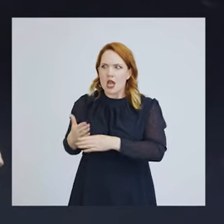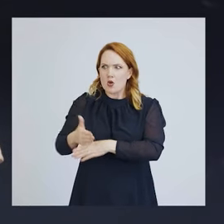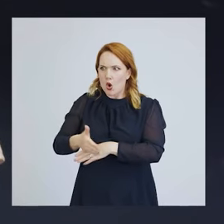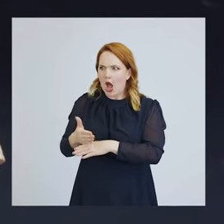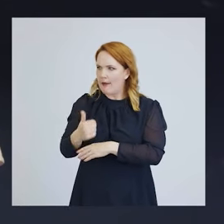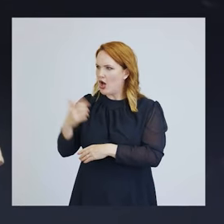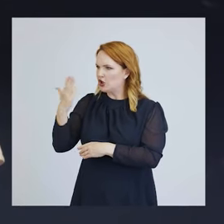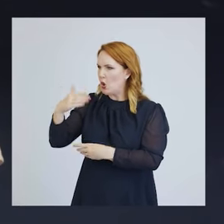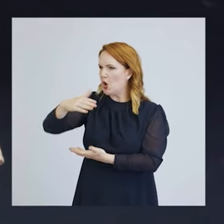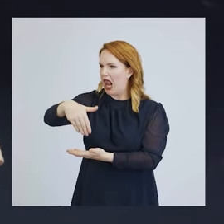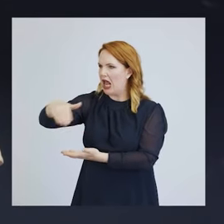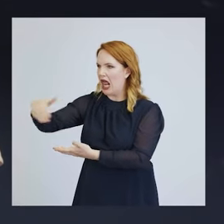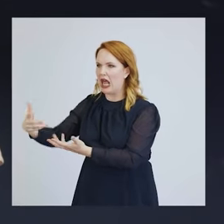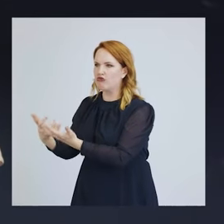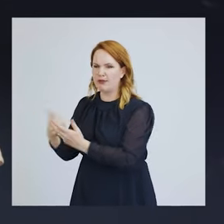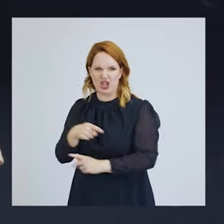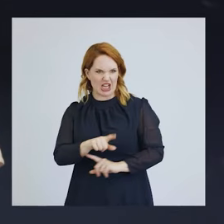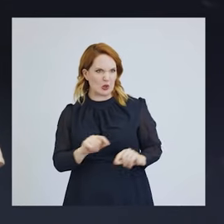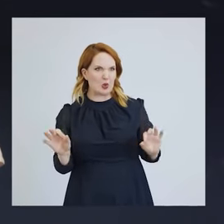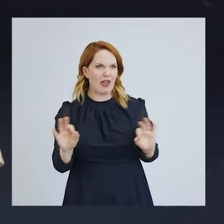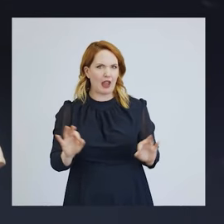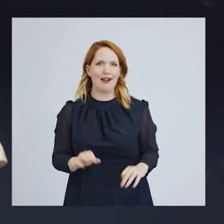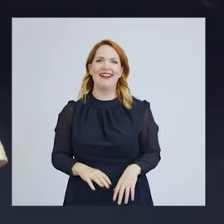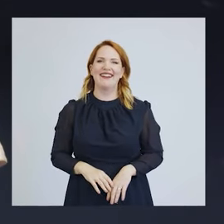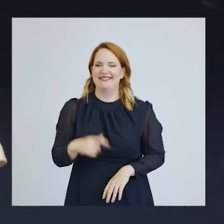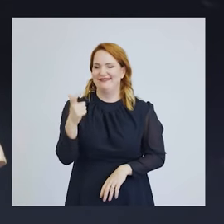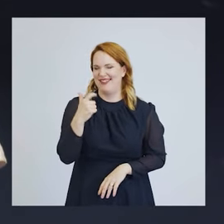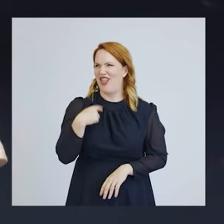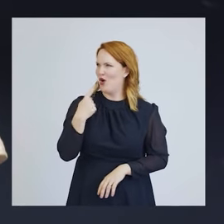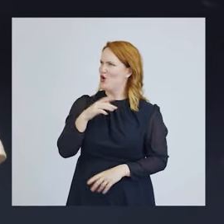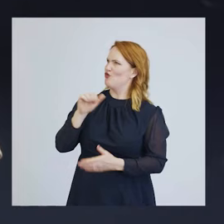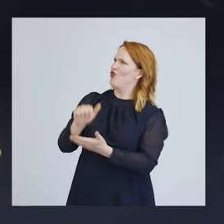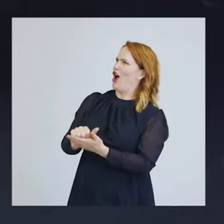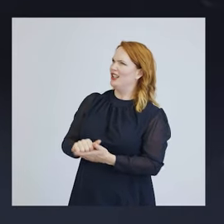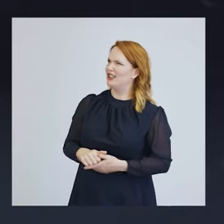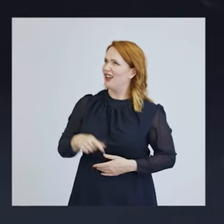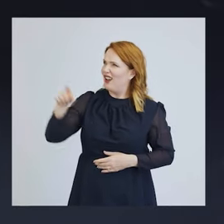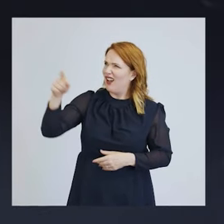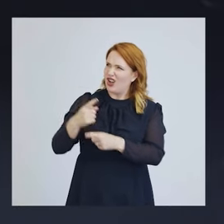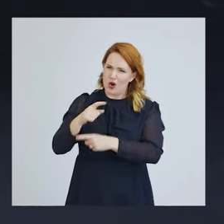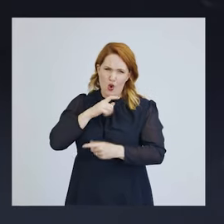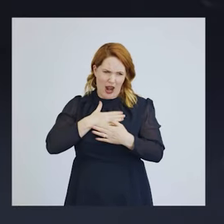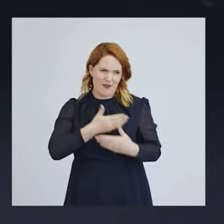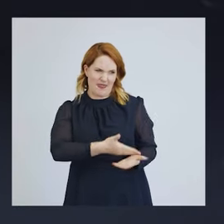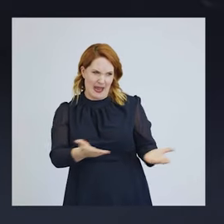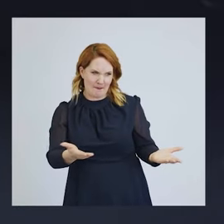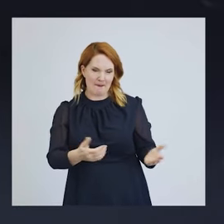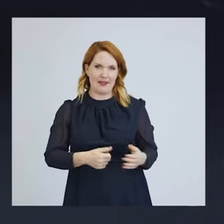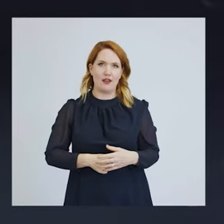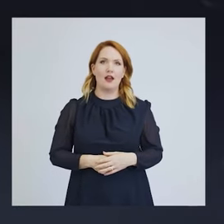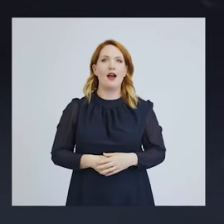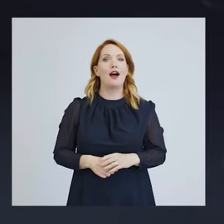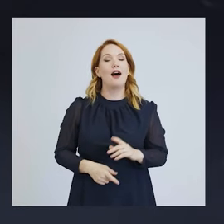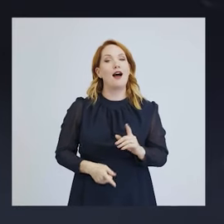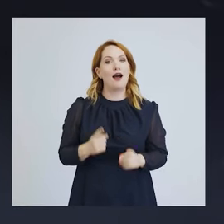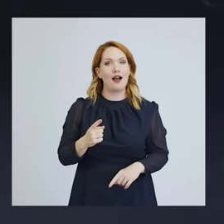anything to deserve that. And I've been picking up rubbish around my school. And I was just thinking, this isn't right. Like, is this legal to